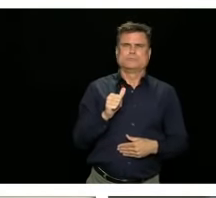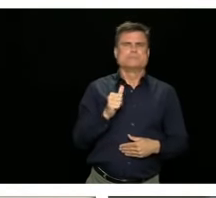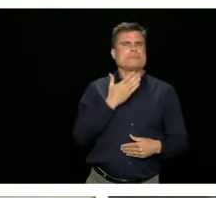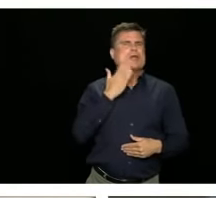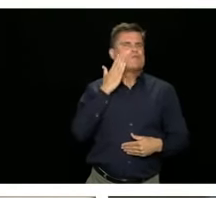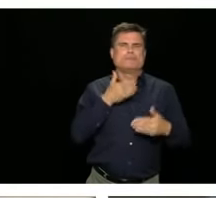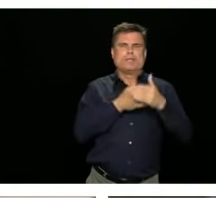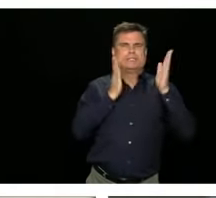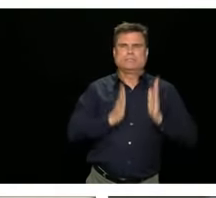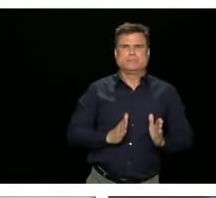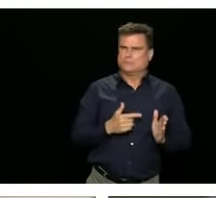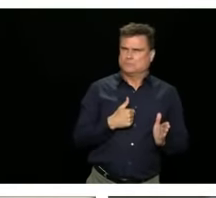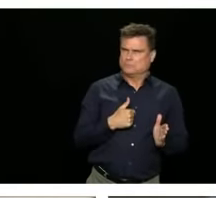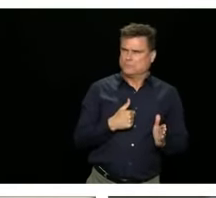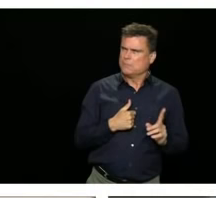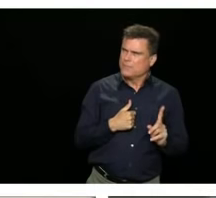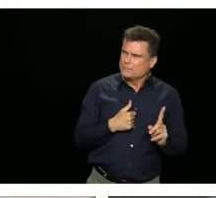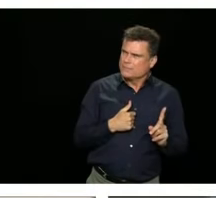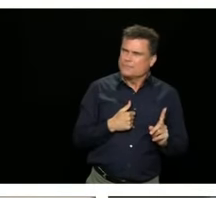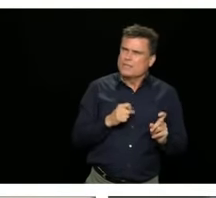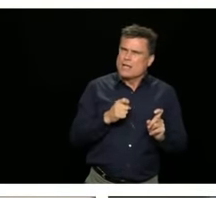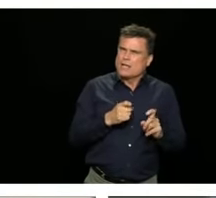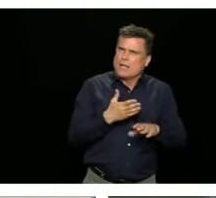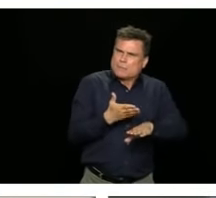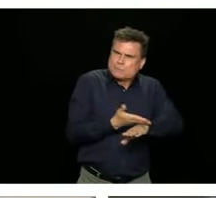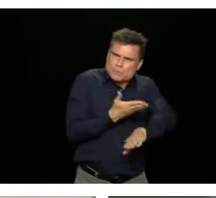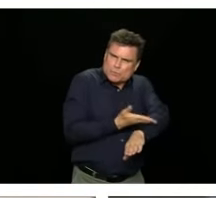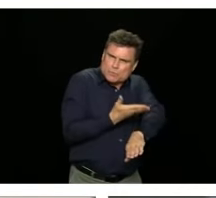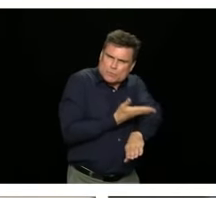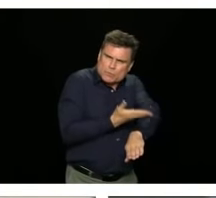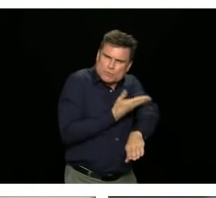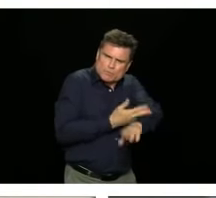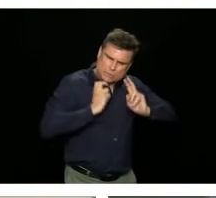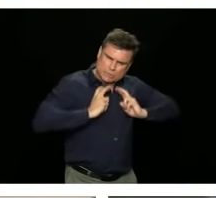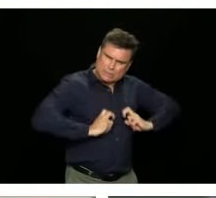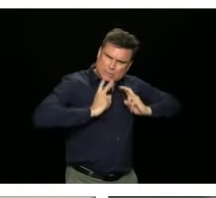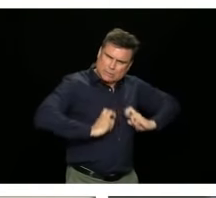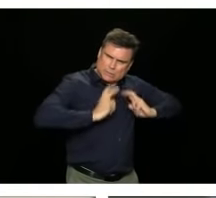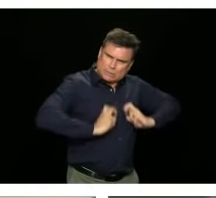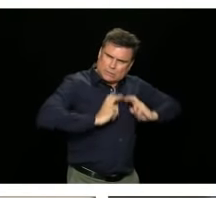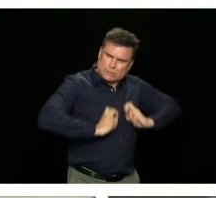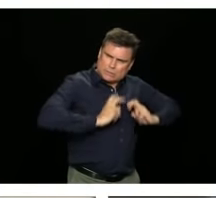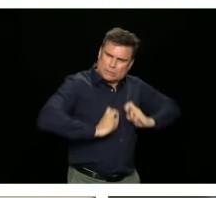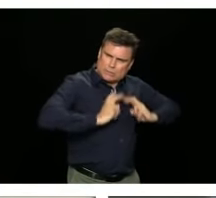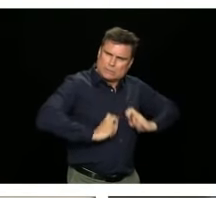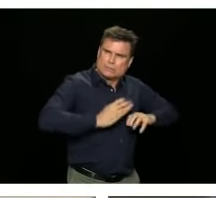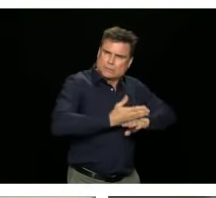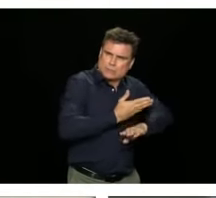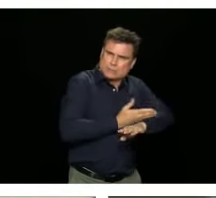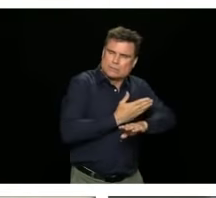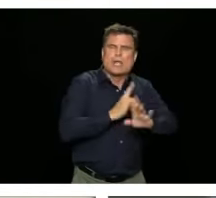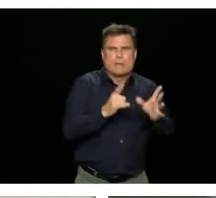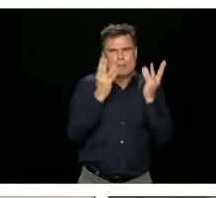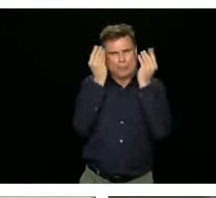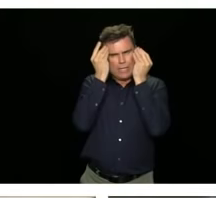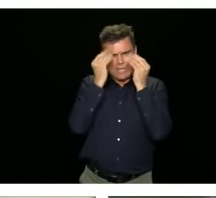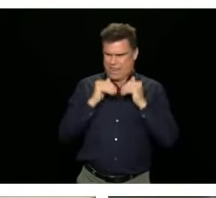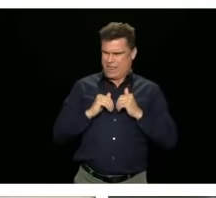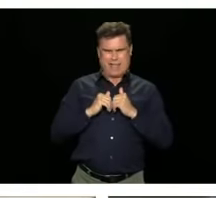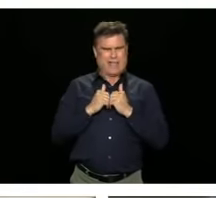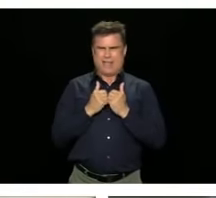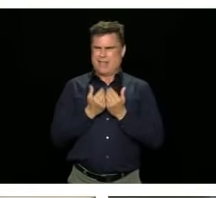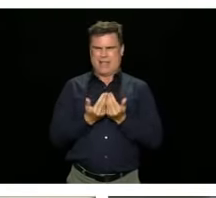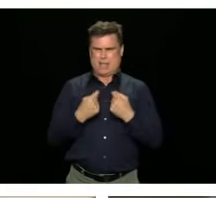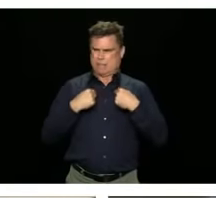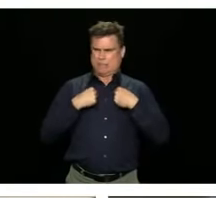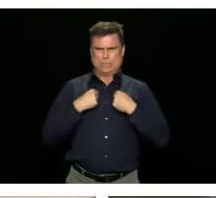anti-colonial anti-racism is a strategic and sort of educational learning process that we